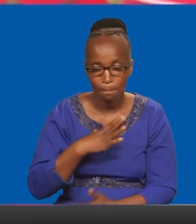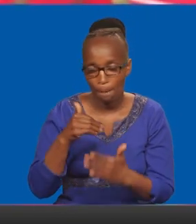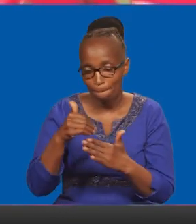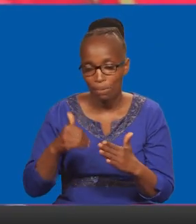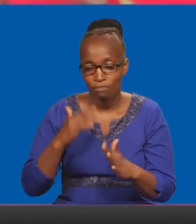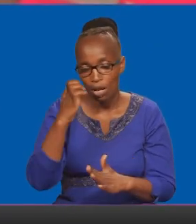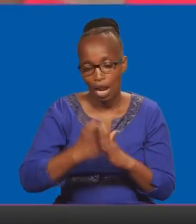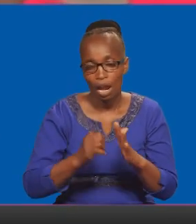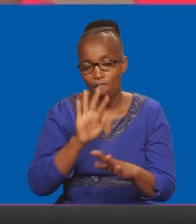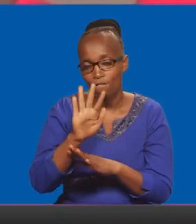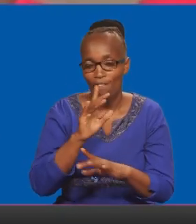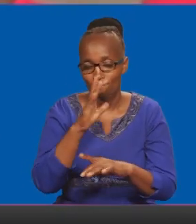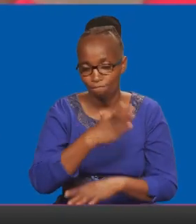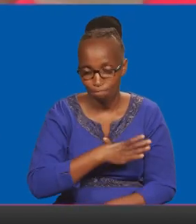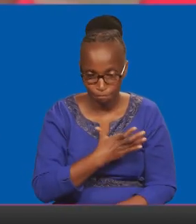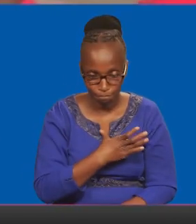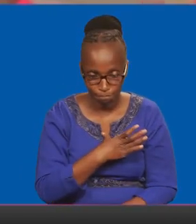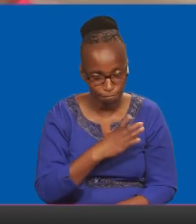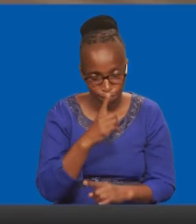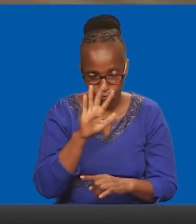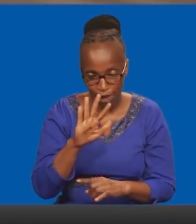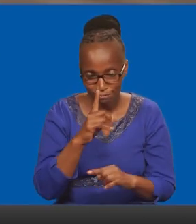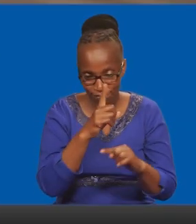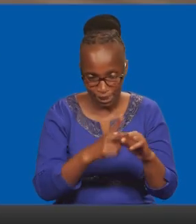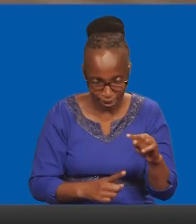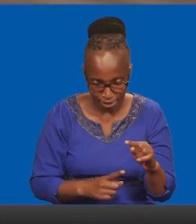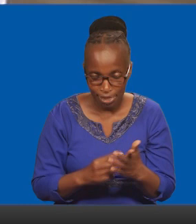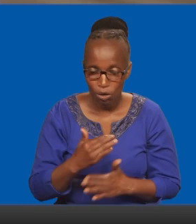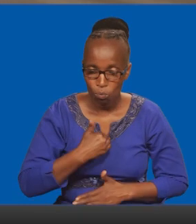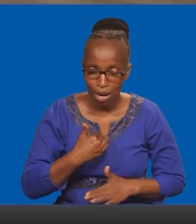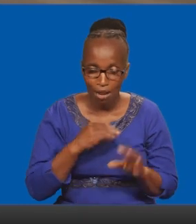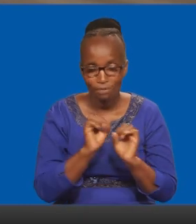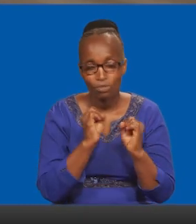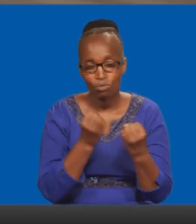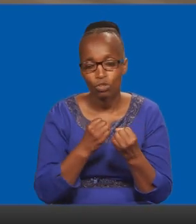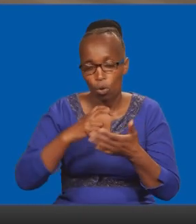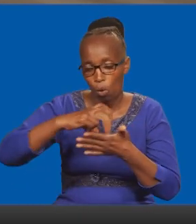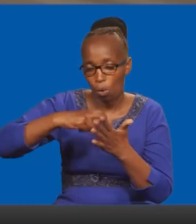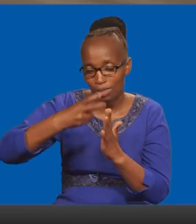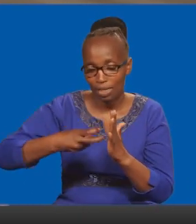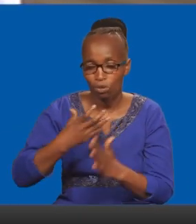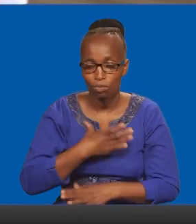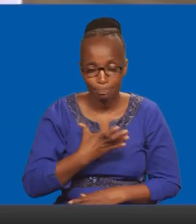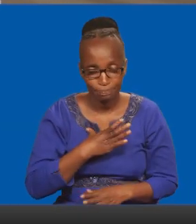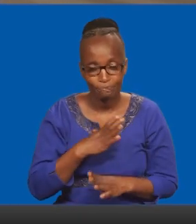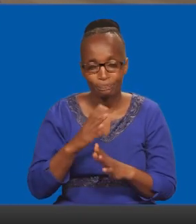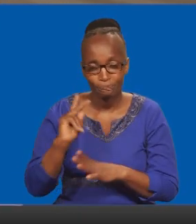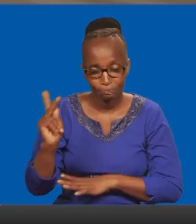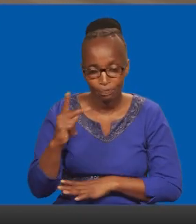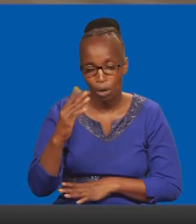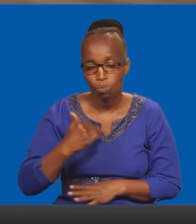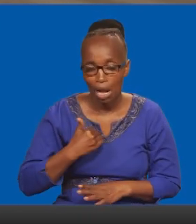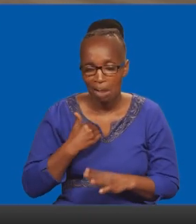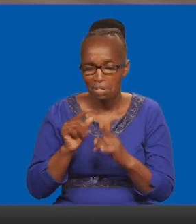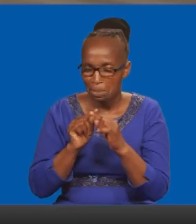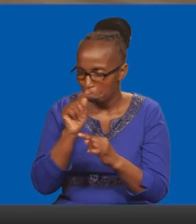kwa maendeleo kabla ya miaka mitano kukamilika. Sisi pia tuko na maagano na watu ya Kenya. We have a social contract with the